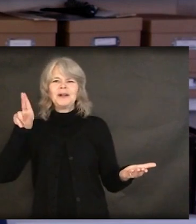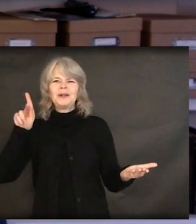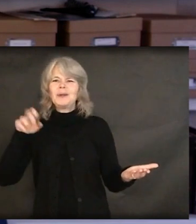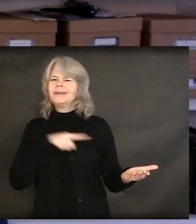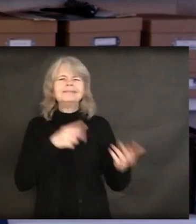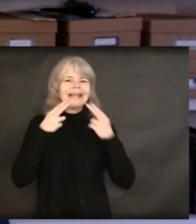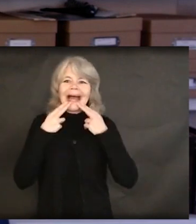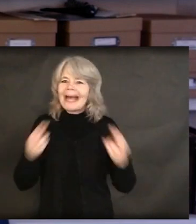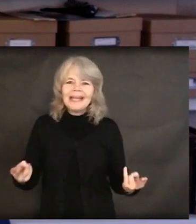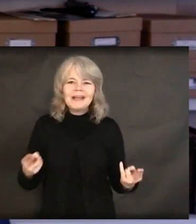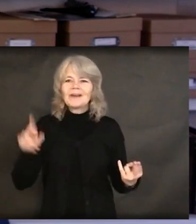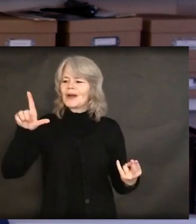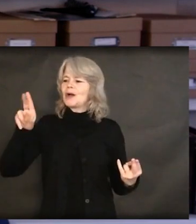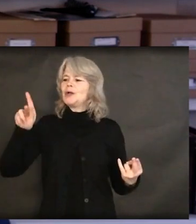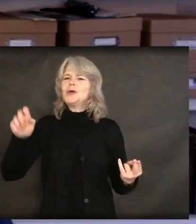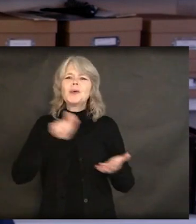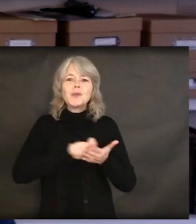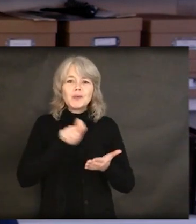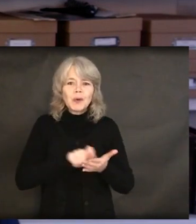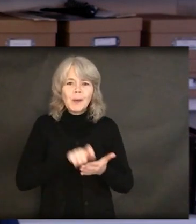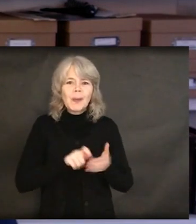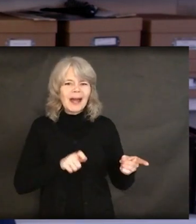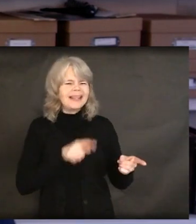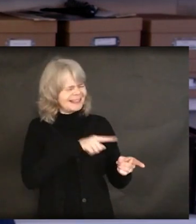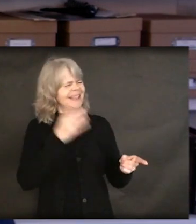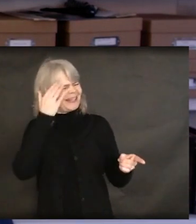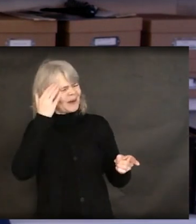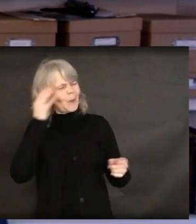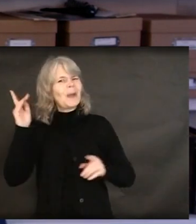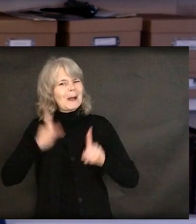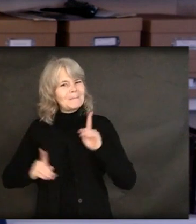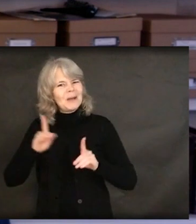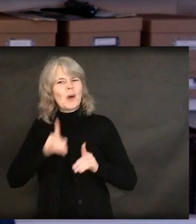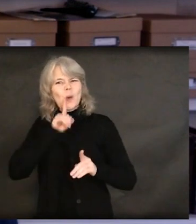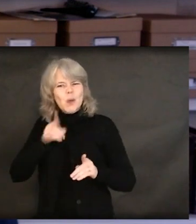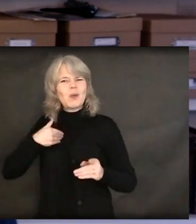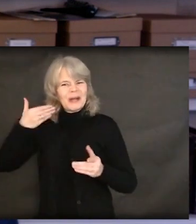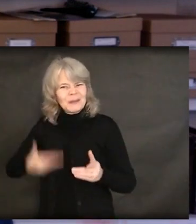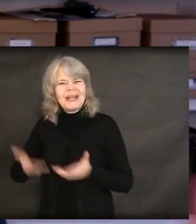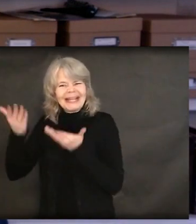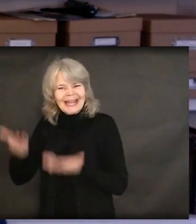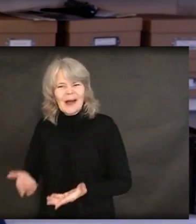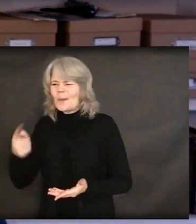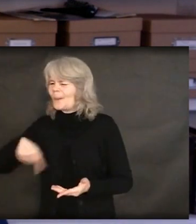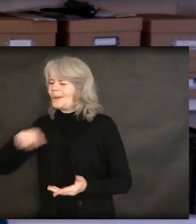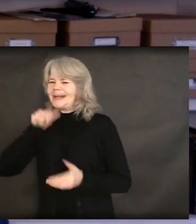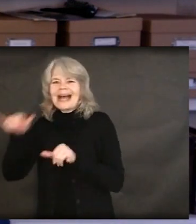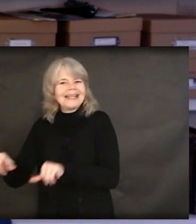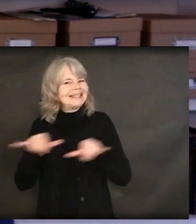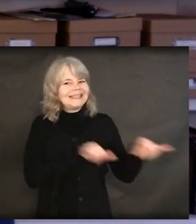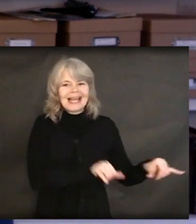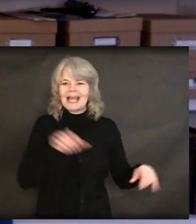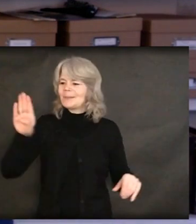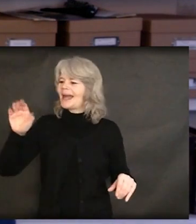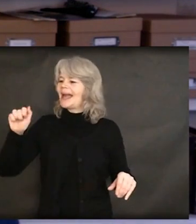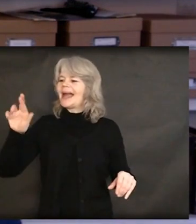naive? Doesn't he know what we are really like? Doesn't he know that we are not all like Barnabas, the faithful